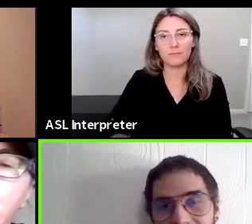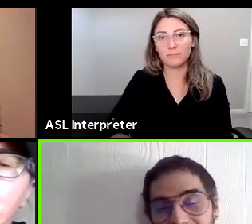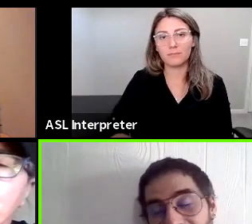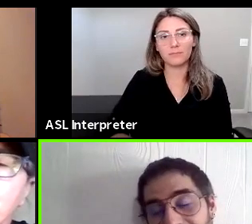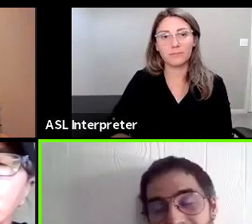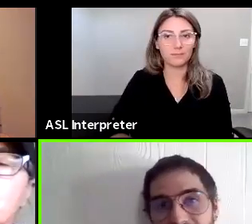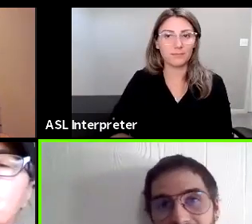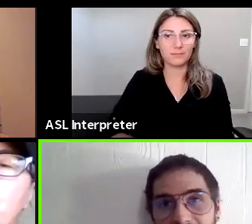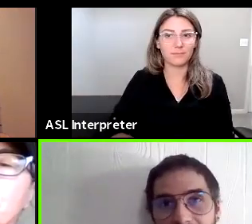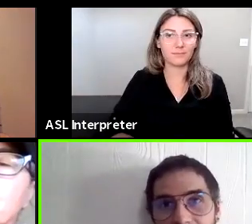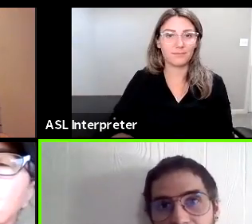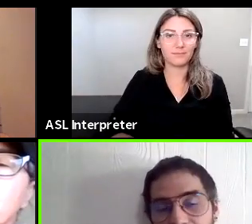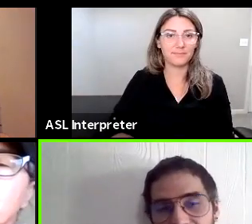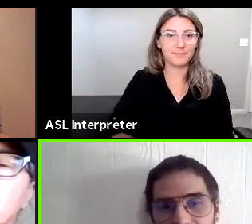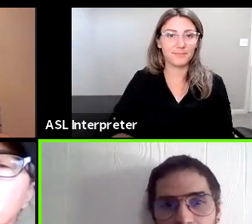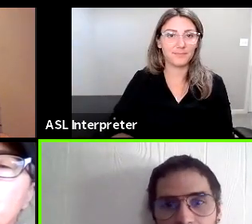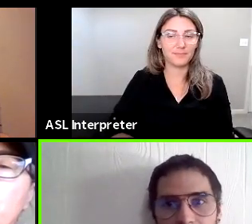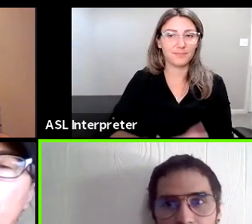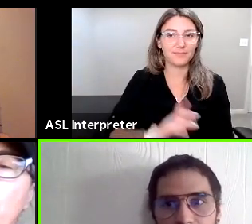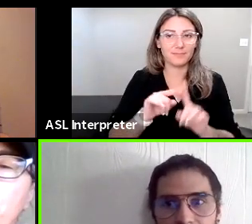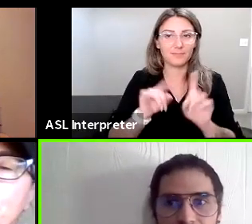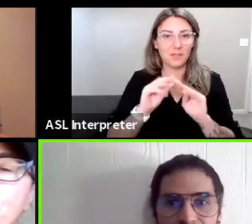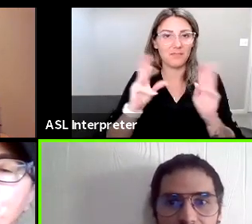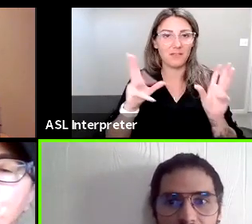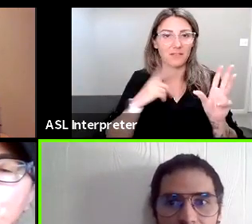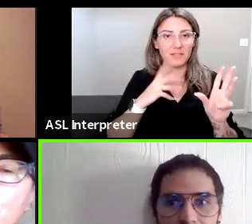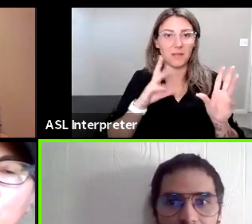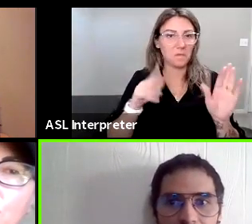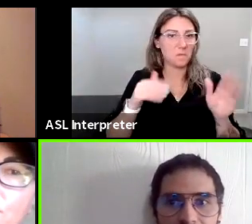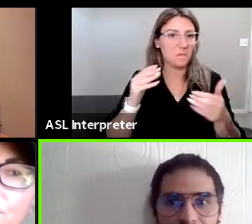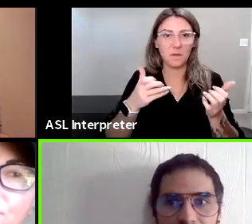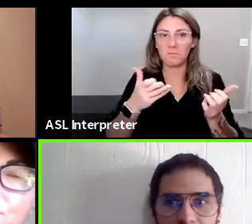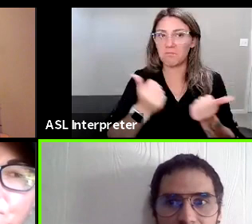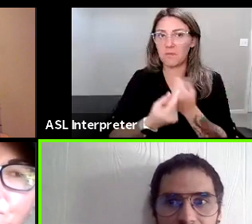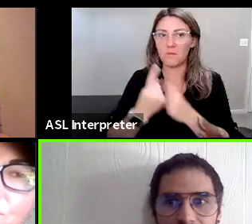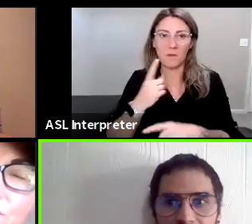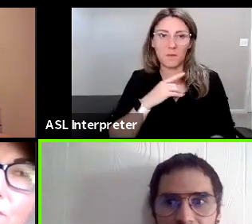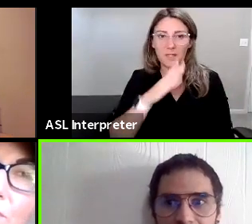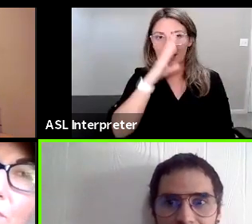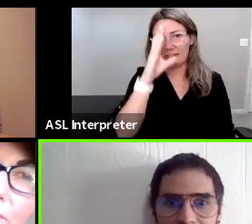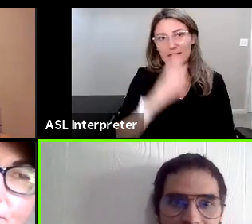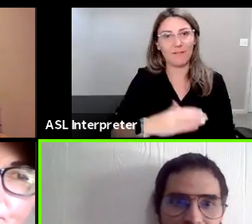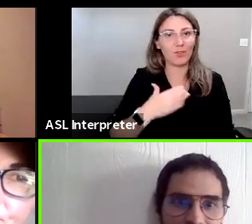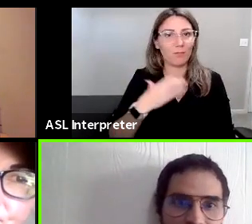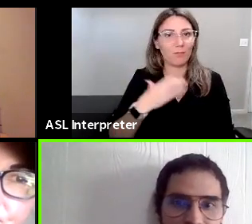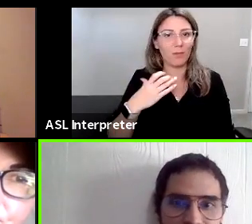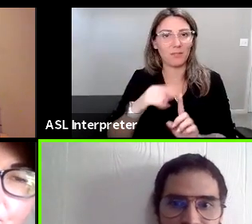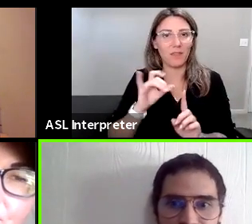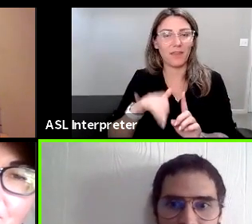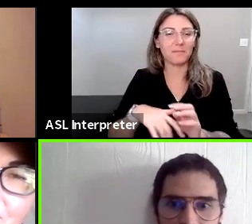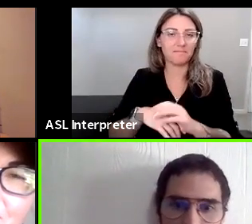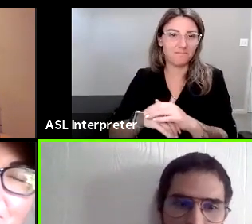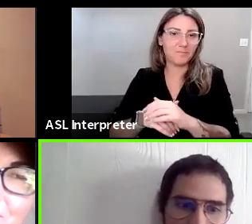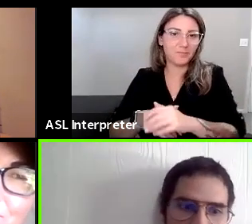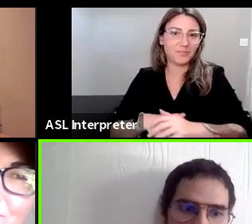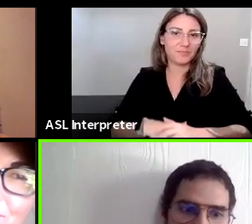It, but obviously I welcome everyone who uses it. I would never complain about that, though.